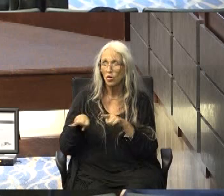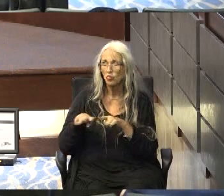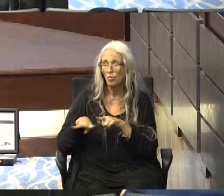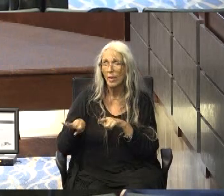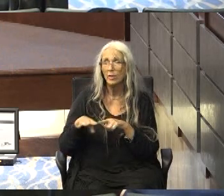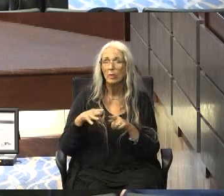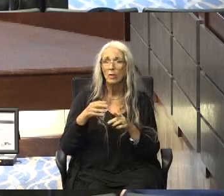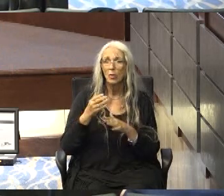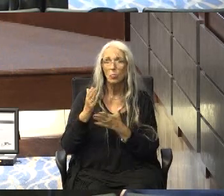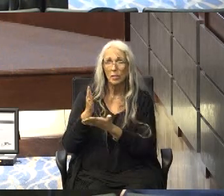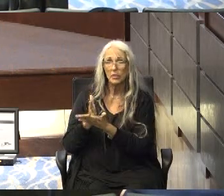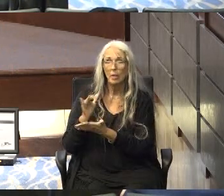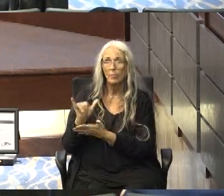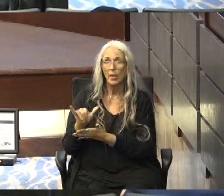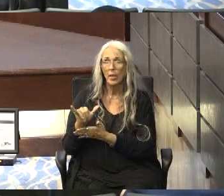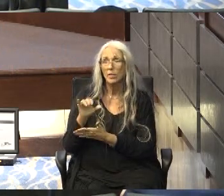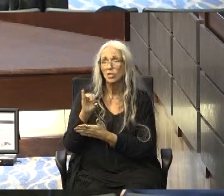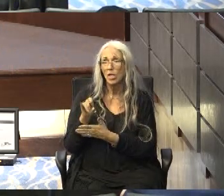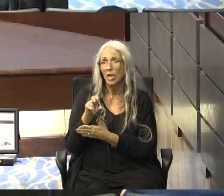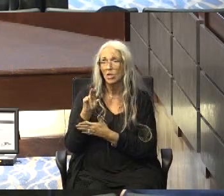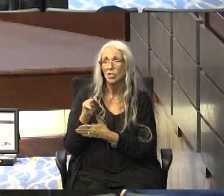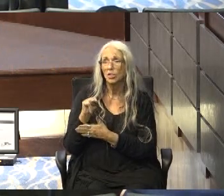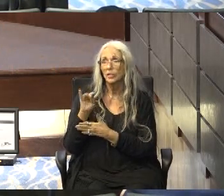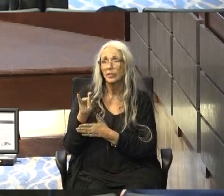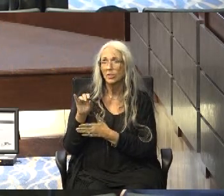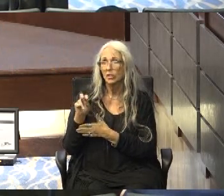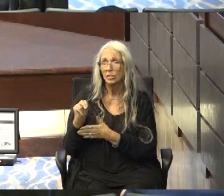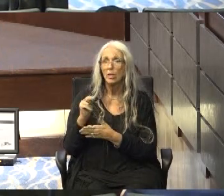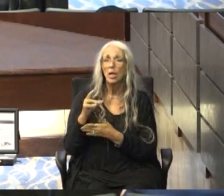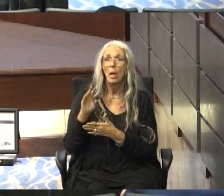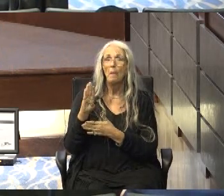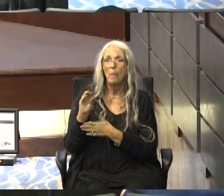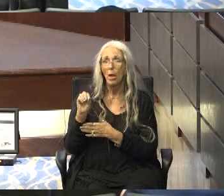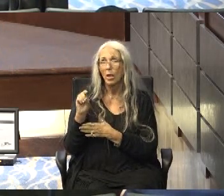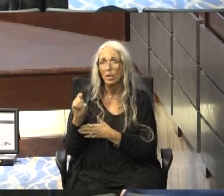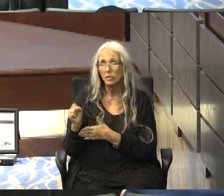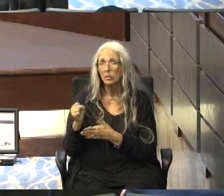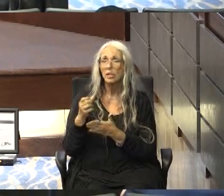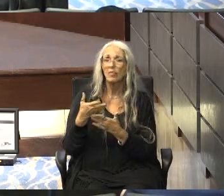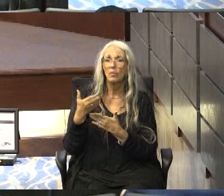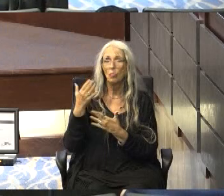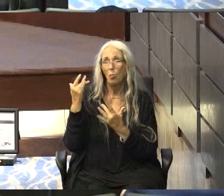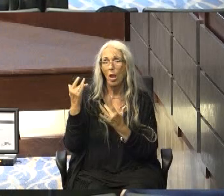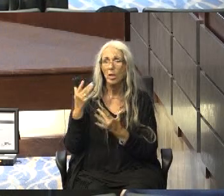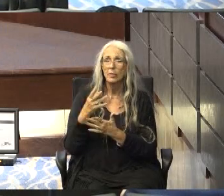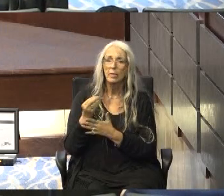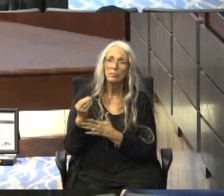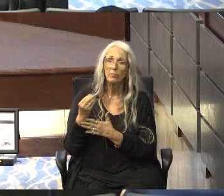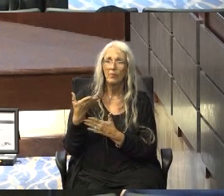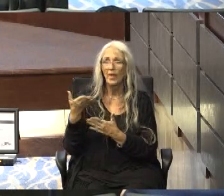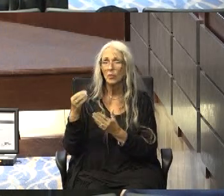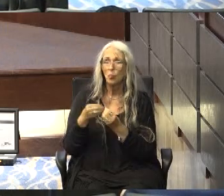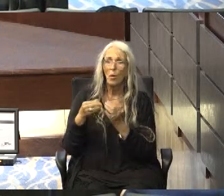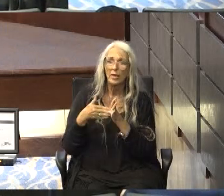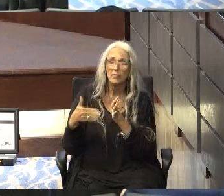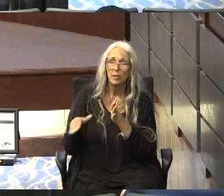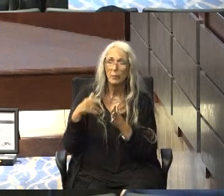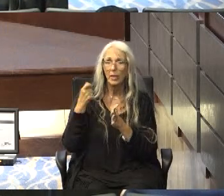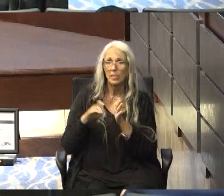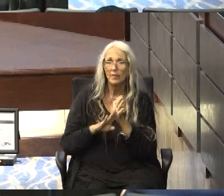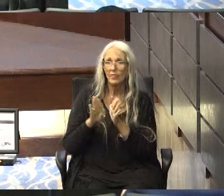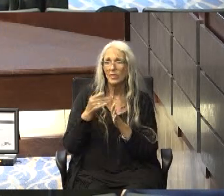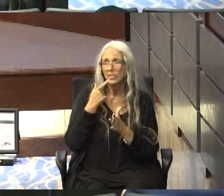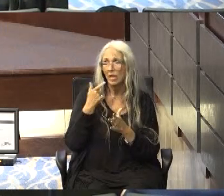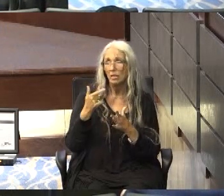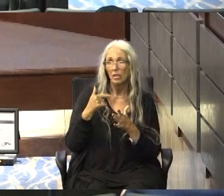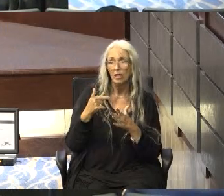have gotten rid of junction boxes and Ys and things that are more expensive that the development community has said, these are a pain in the neck